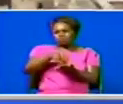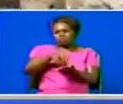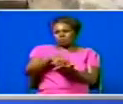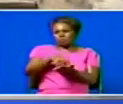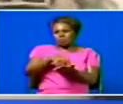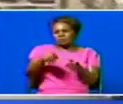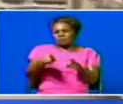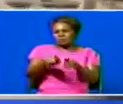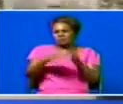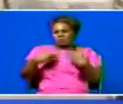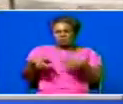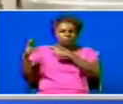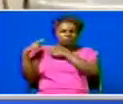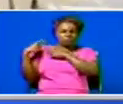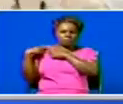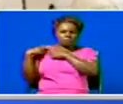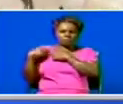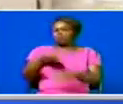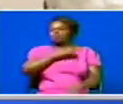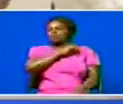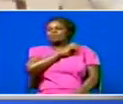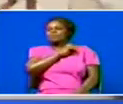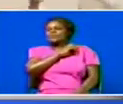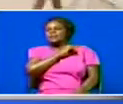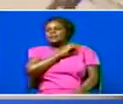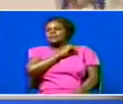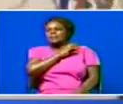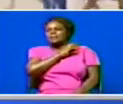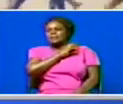while stakeholders continue to bicker. Tandiwe Yego reporting for KTN News.